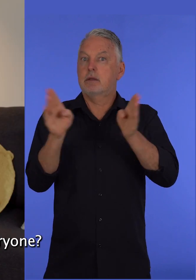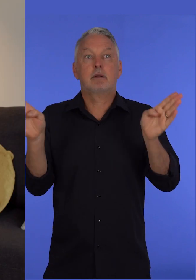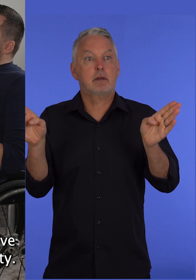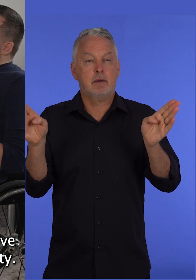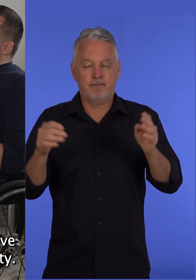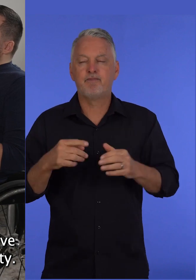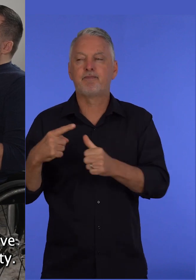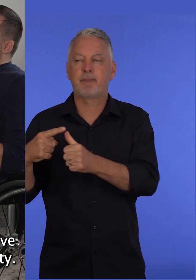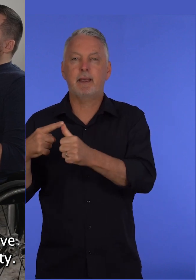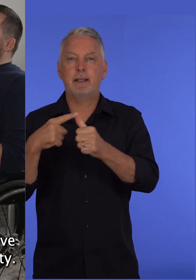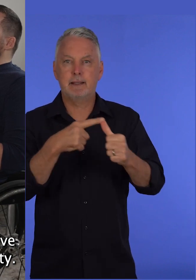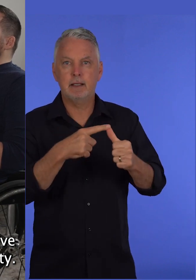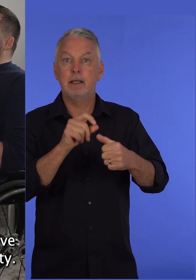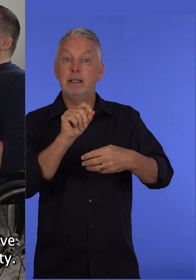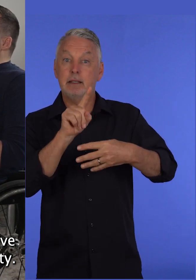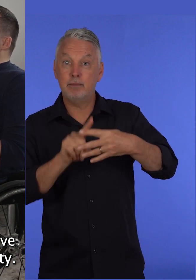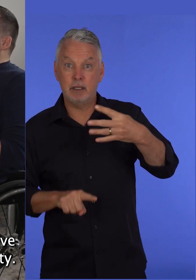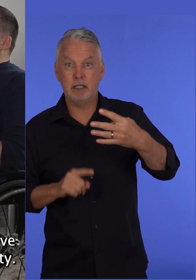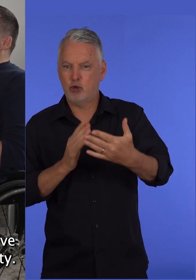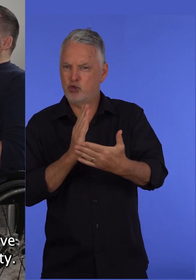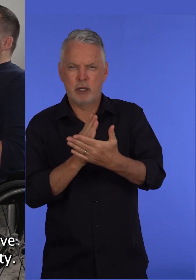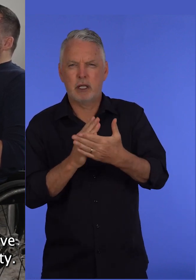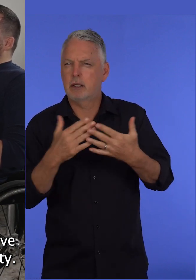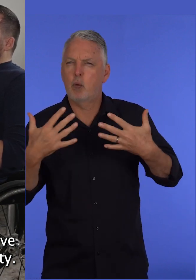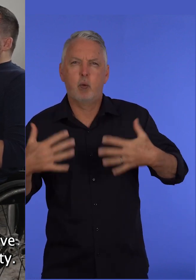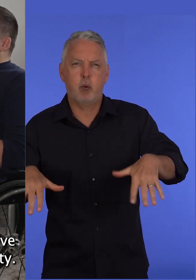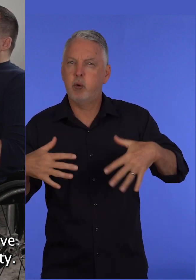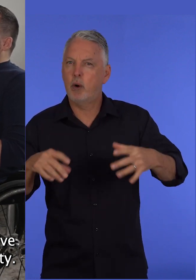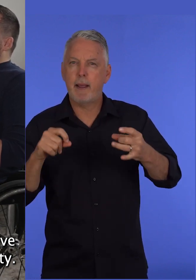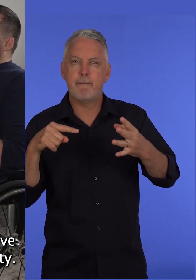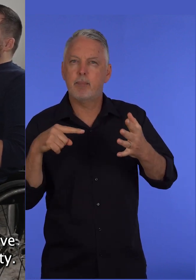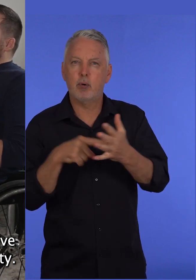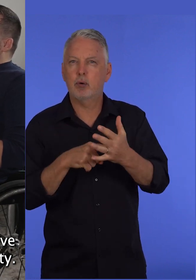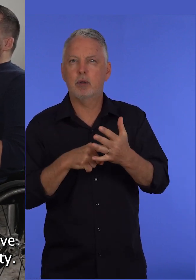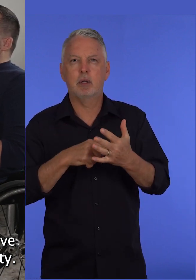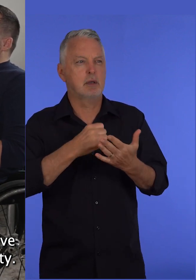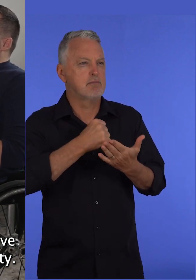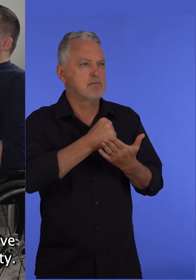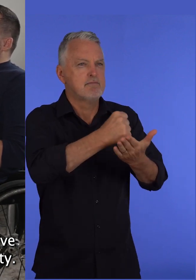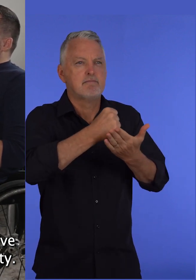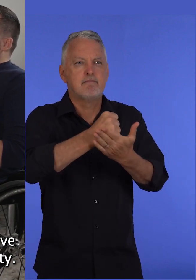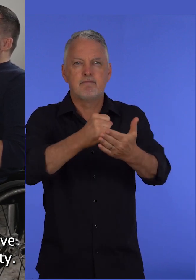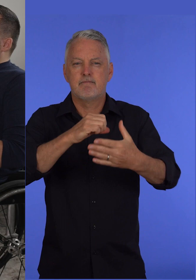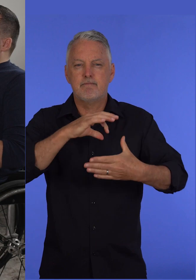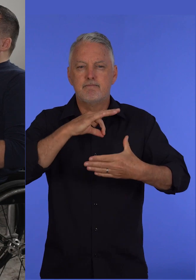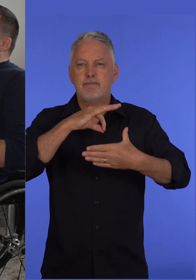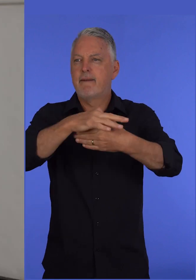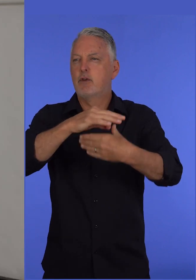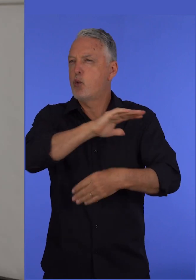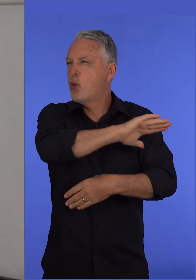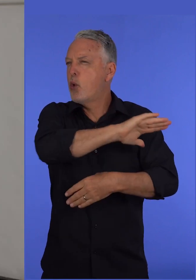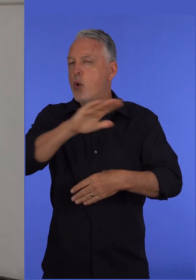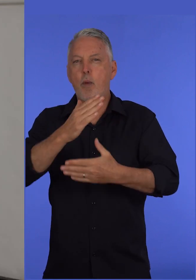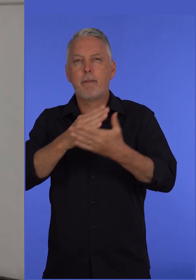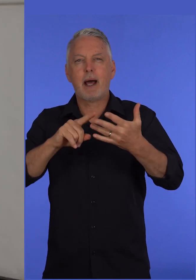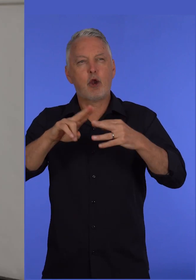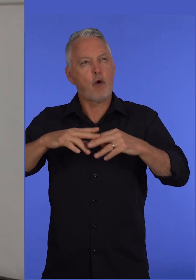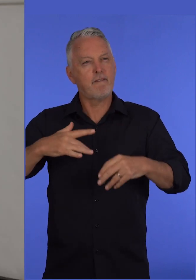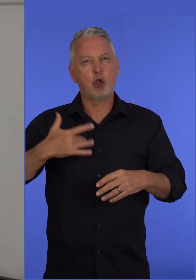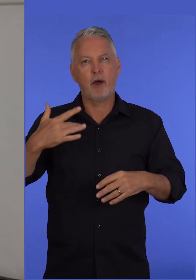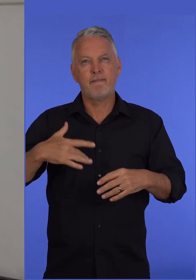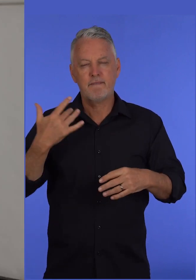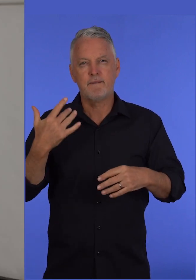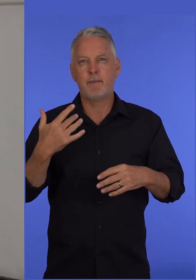everyone? Disability has so much to give to all areas of our community. There is this experience